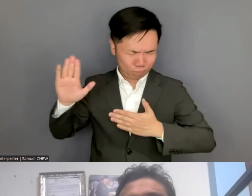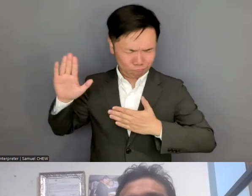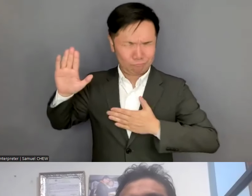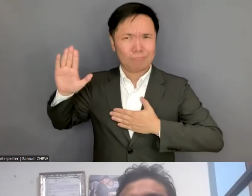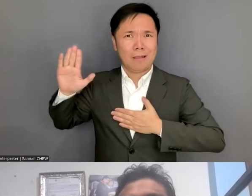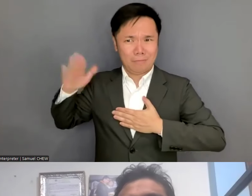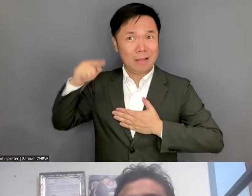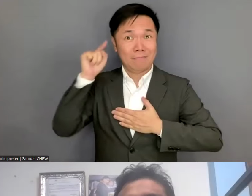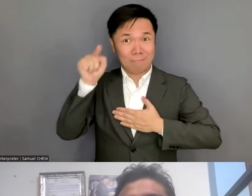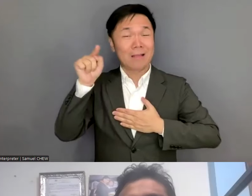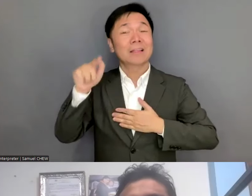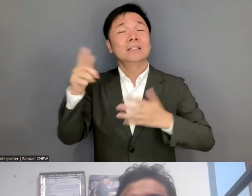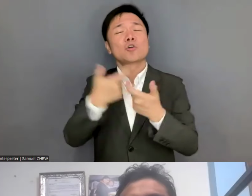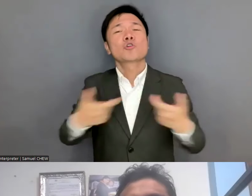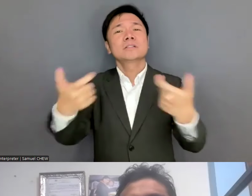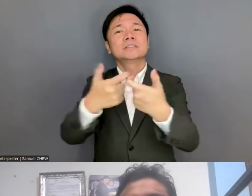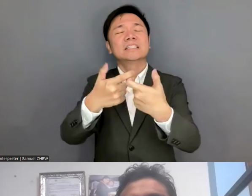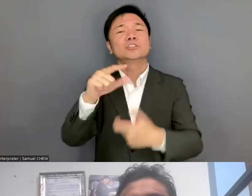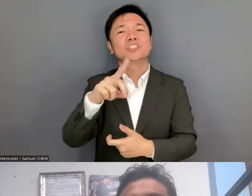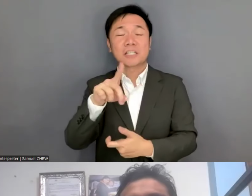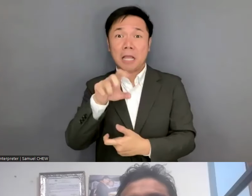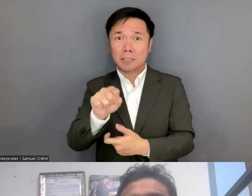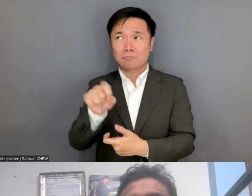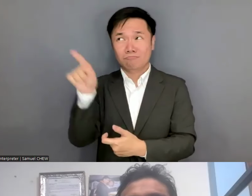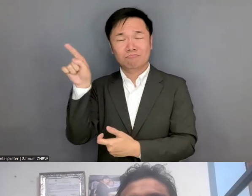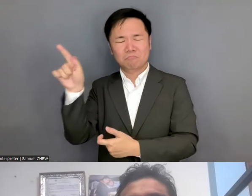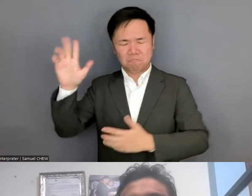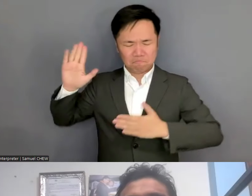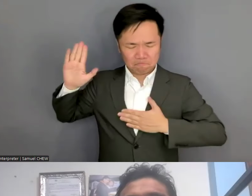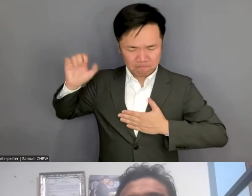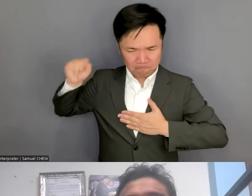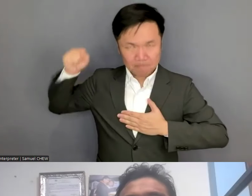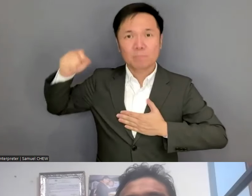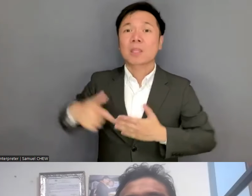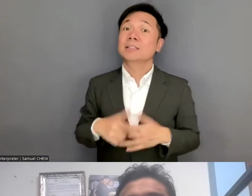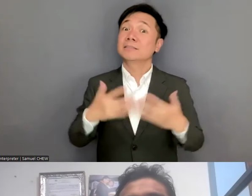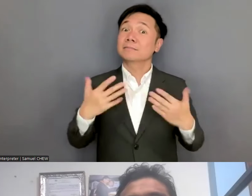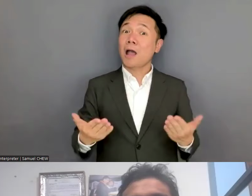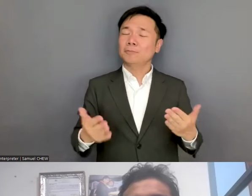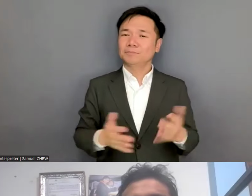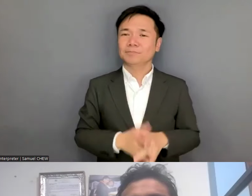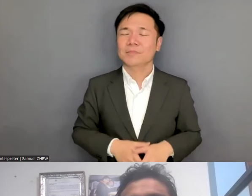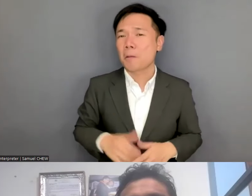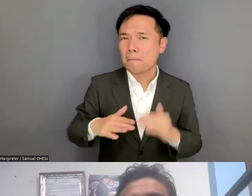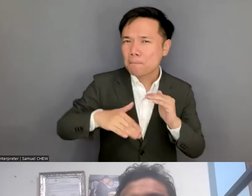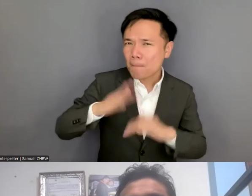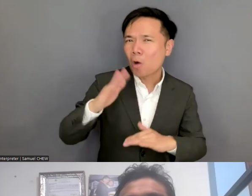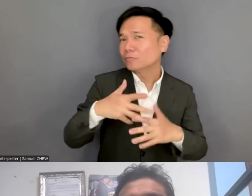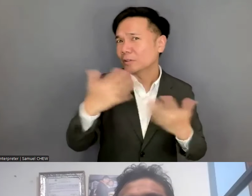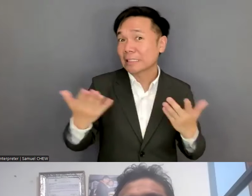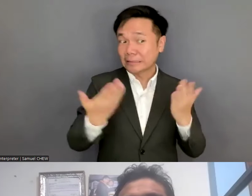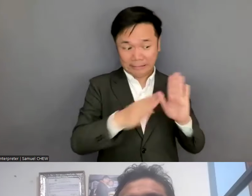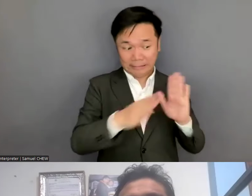at the Global Disability Summit. Just saying words here as we are transitioning really into this next topic